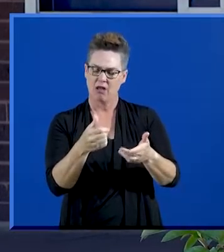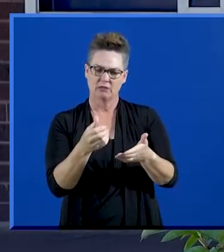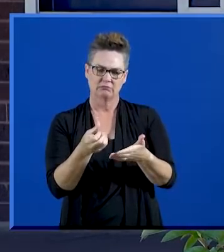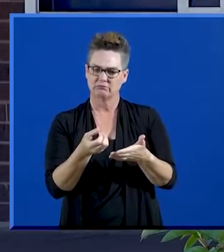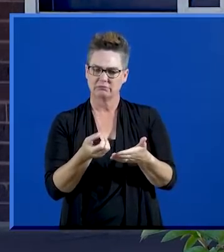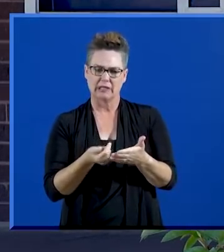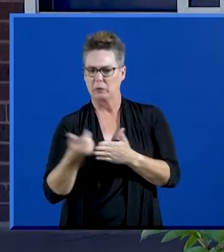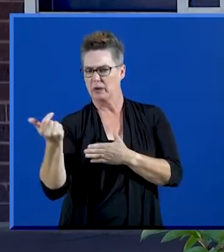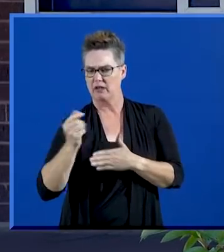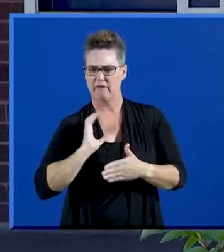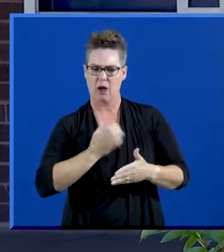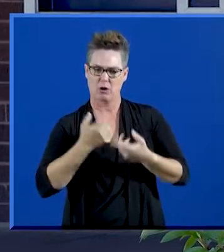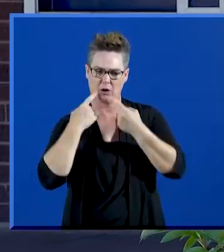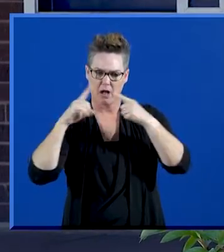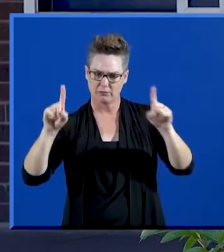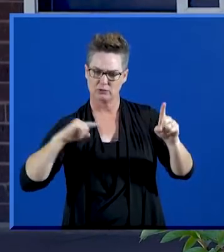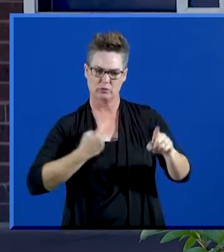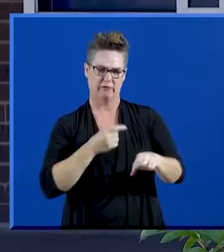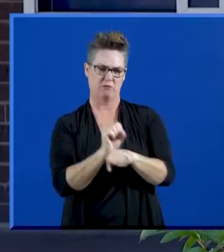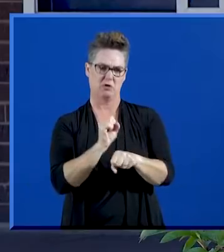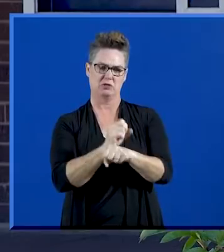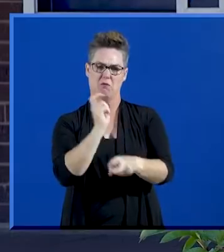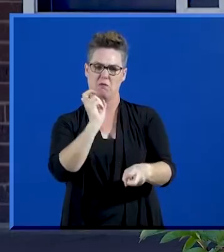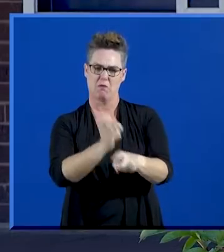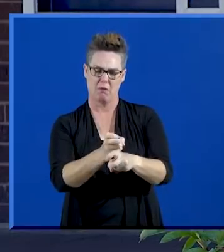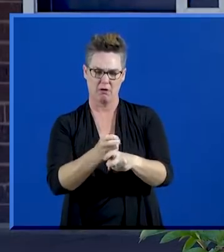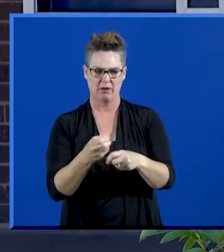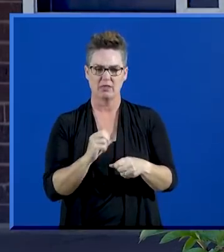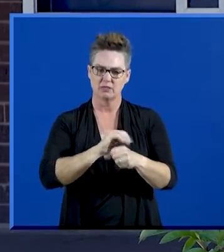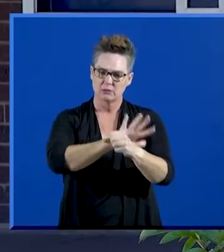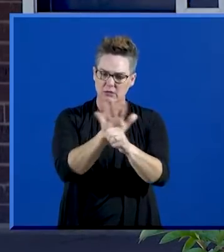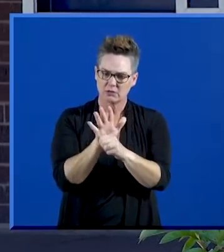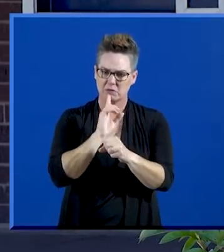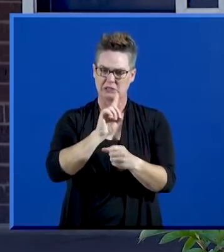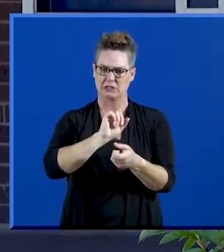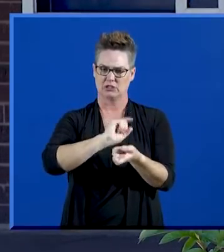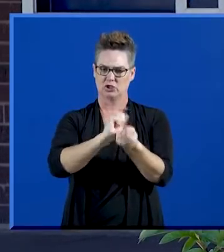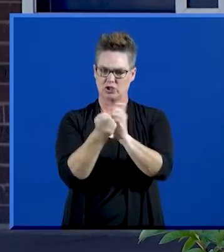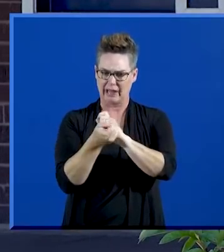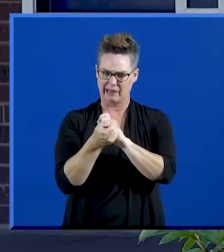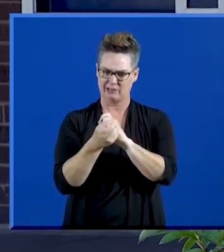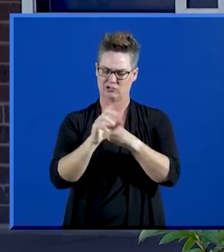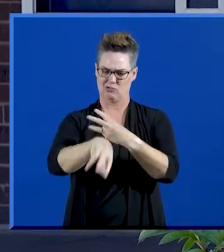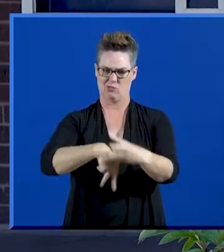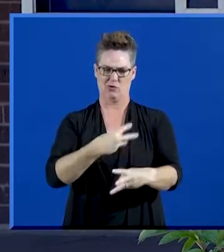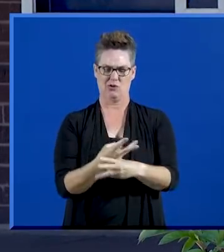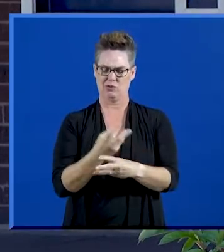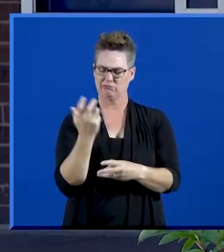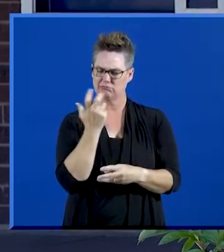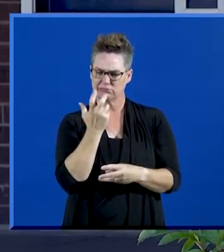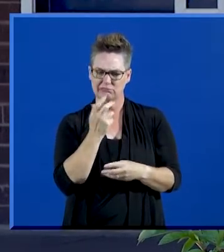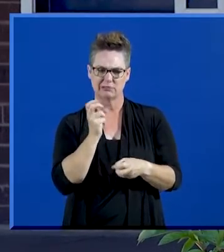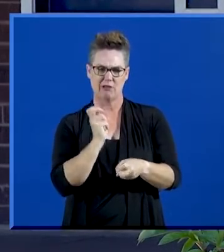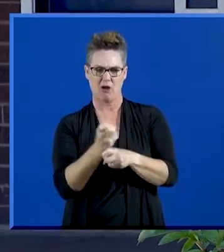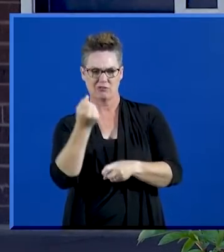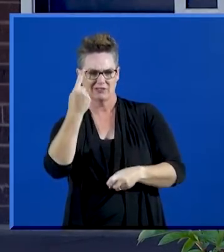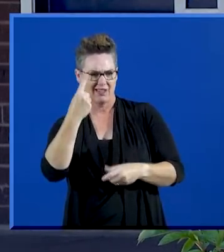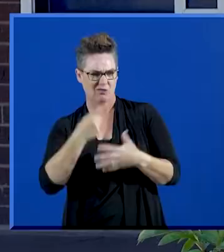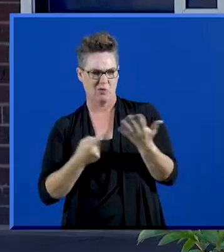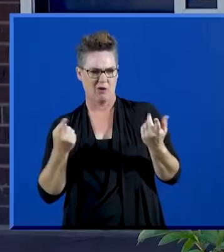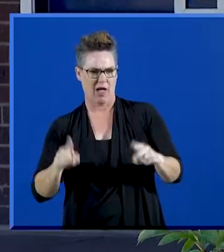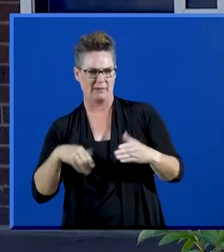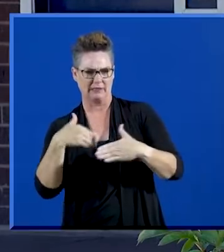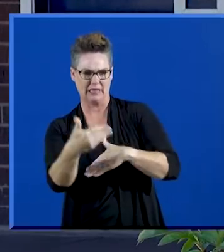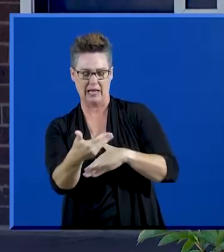away the accomplishments we worked so hard for. This pandemic is changing the way the world is running, and it's hard for us